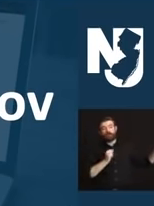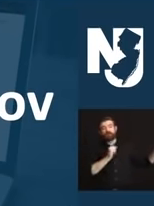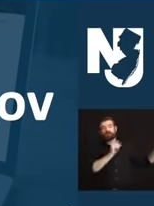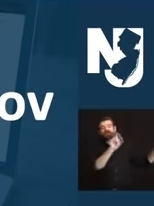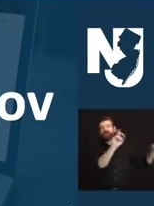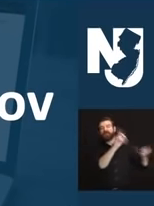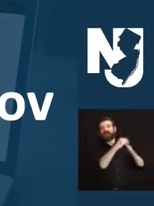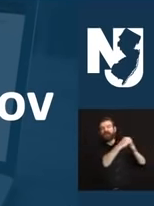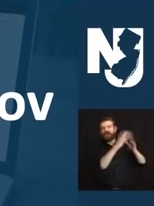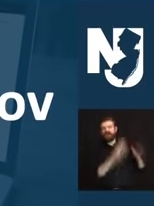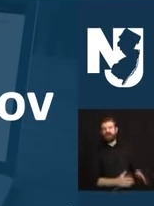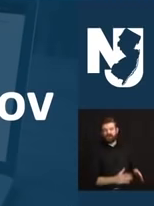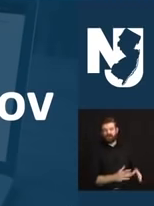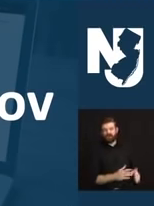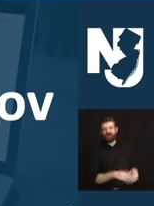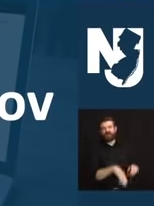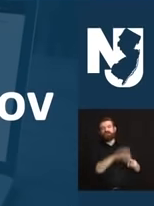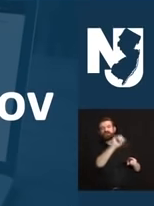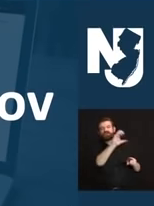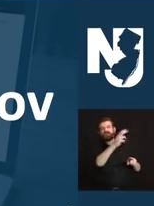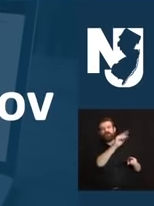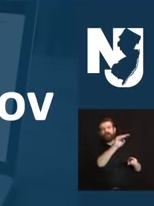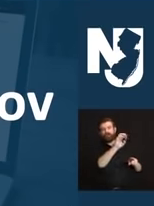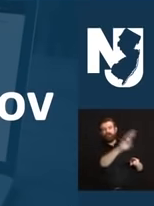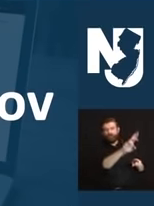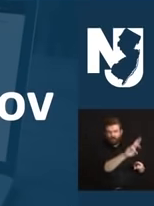congressional delegation is doing likewise.